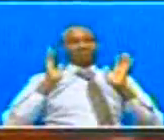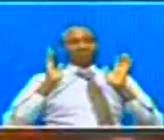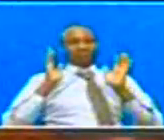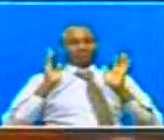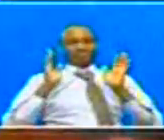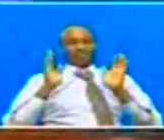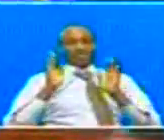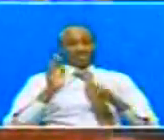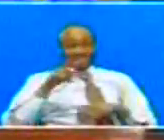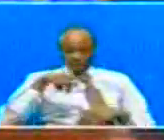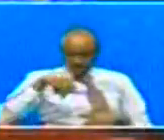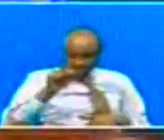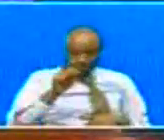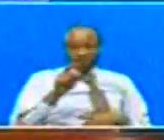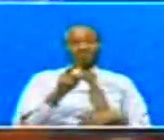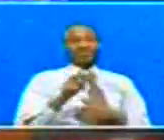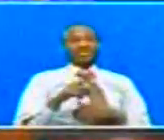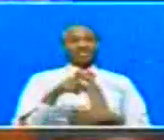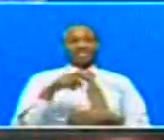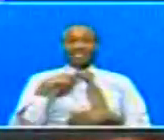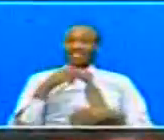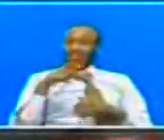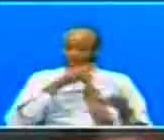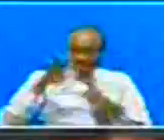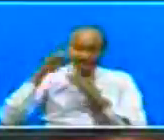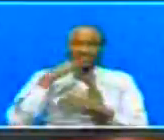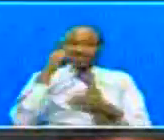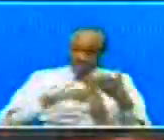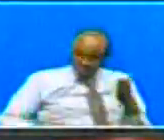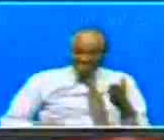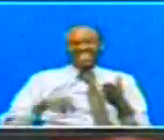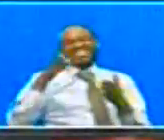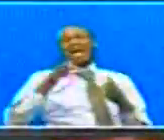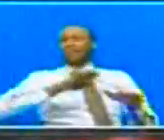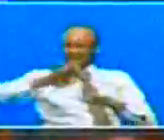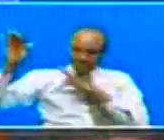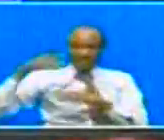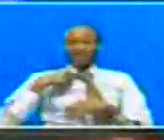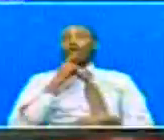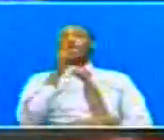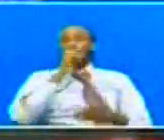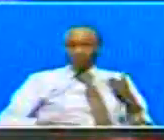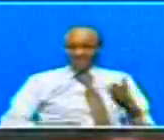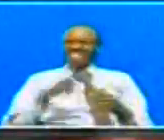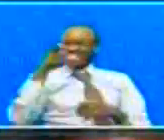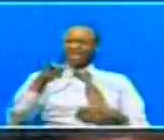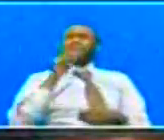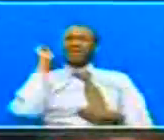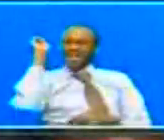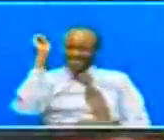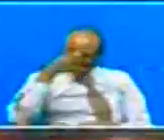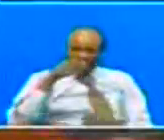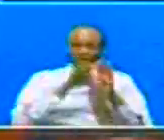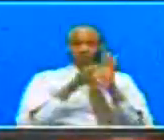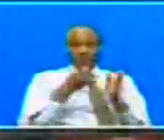2015, in March 26th, in the National Assembly, he has drawn a new fast as well. As the first elected president of this